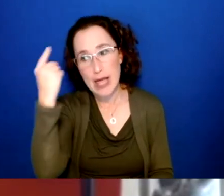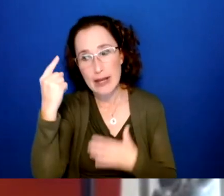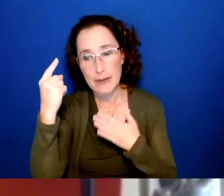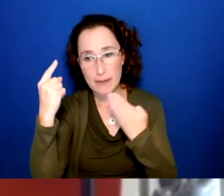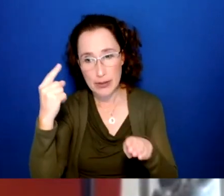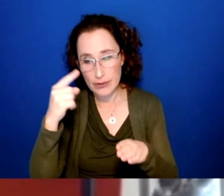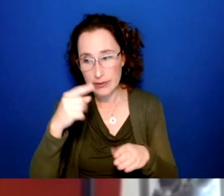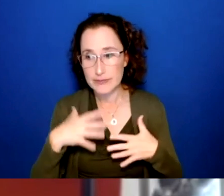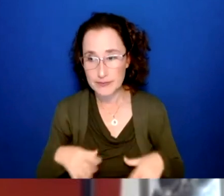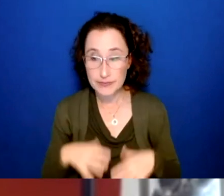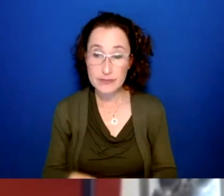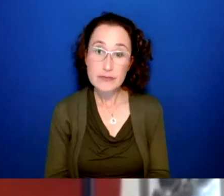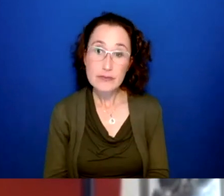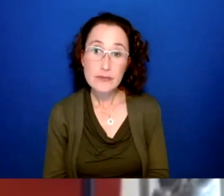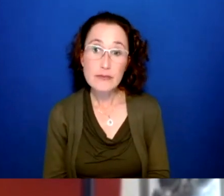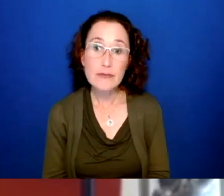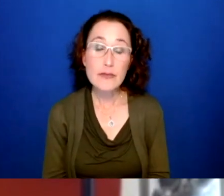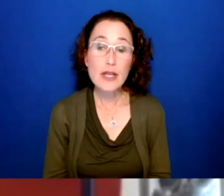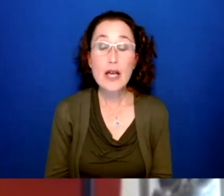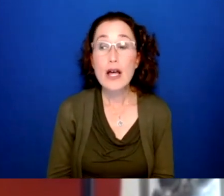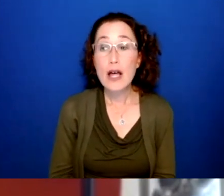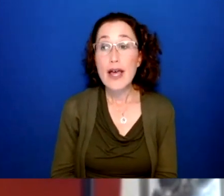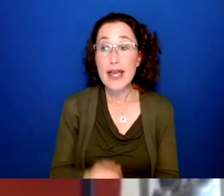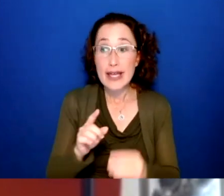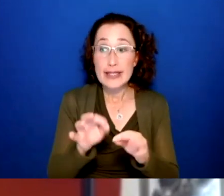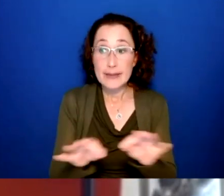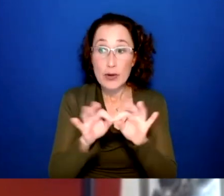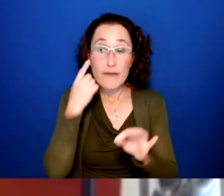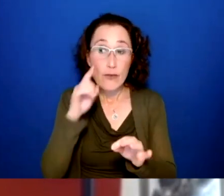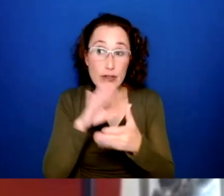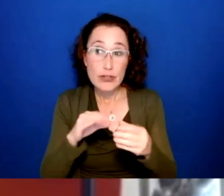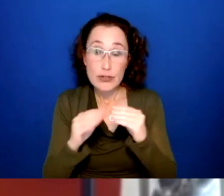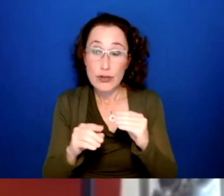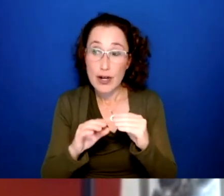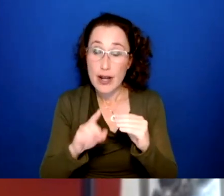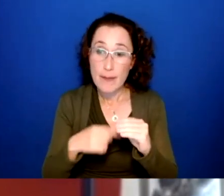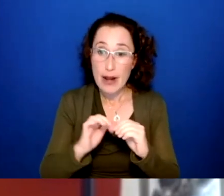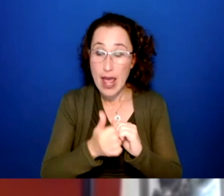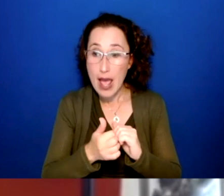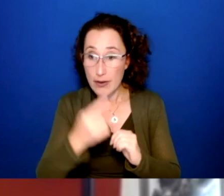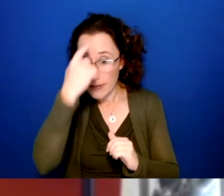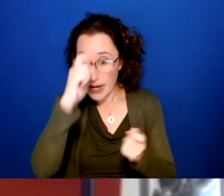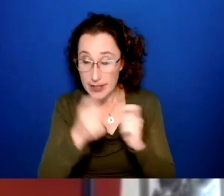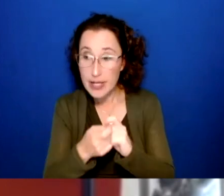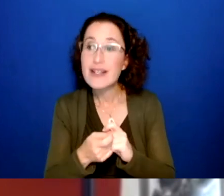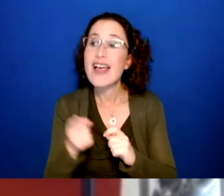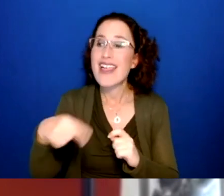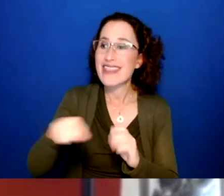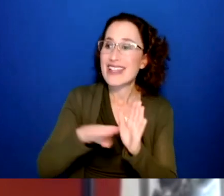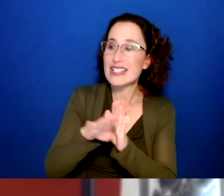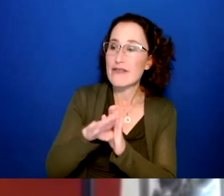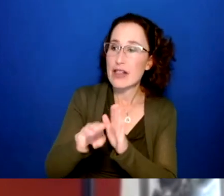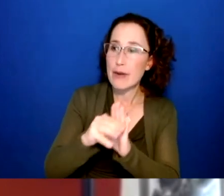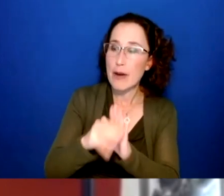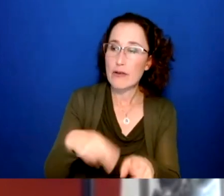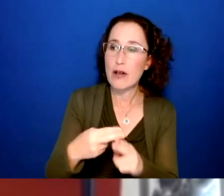And it's important in the story of how minds change because they developed a model around this called SURFPAD, which means, and I had to pull this up